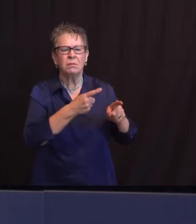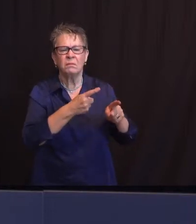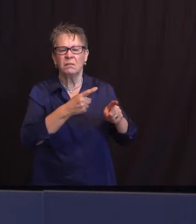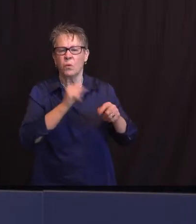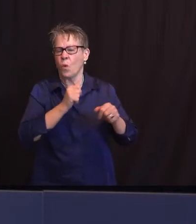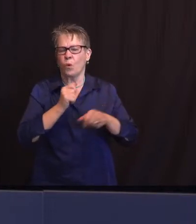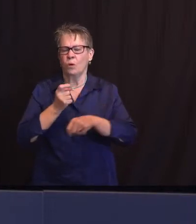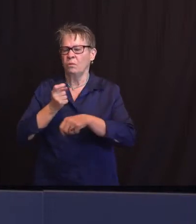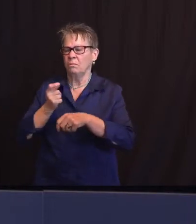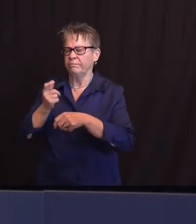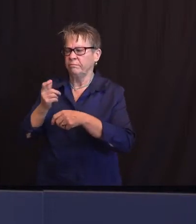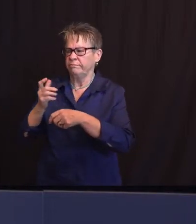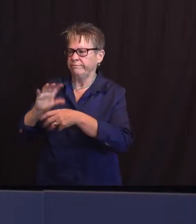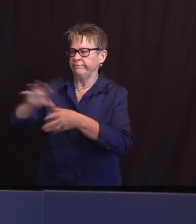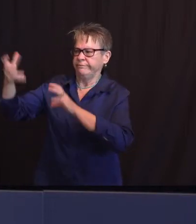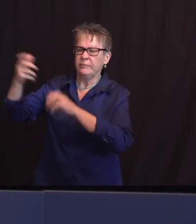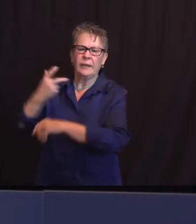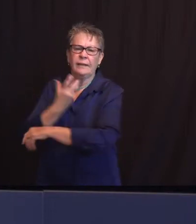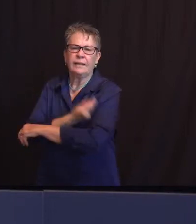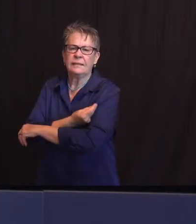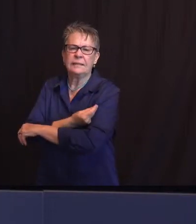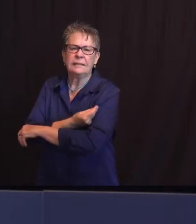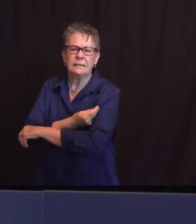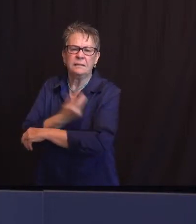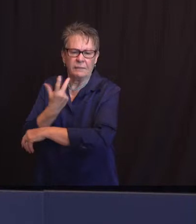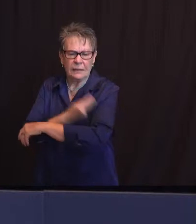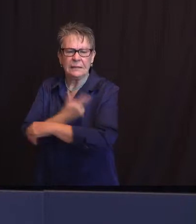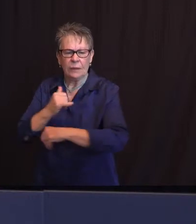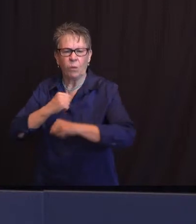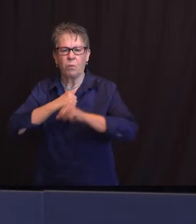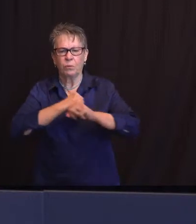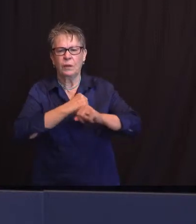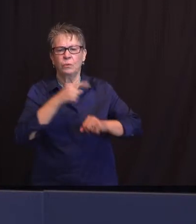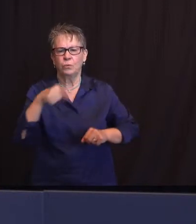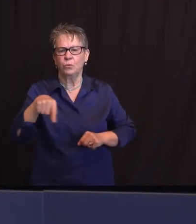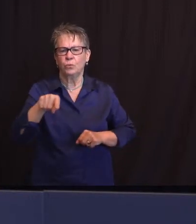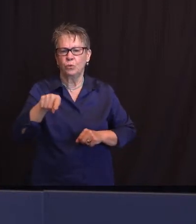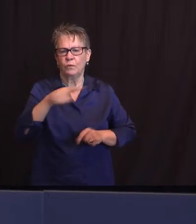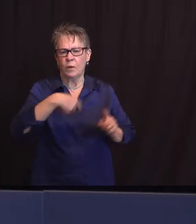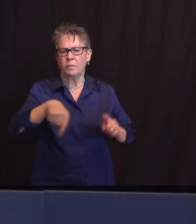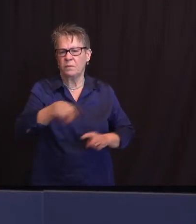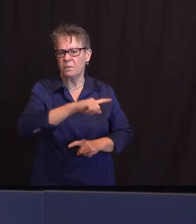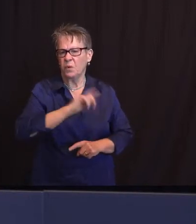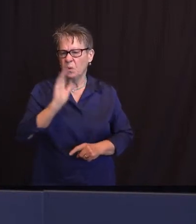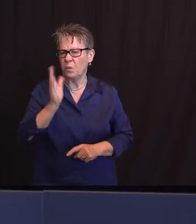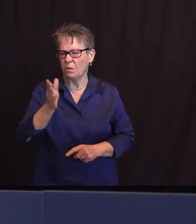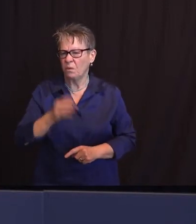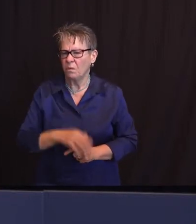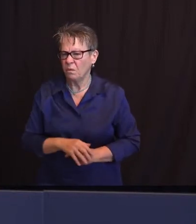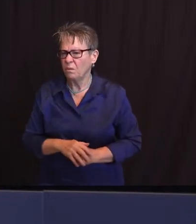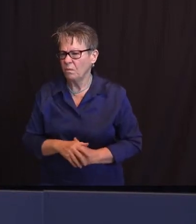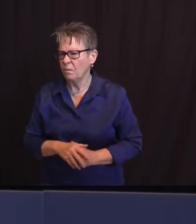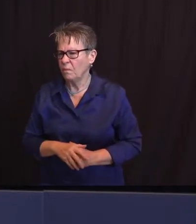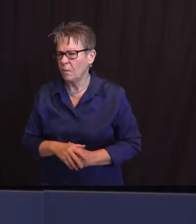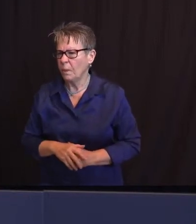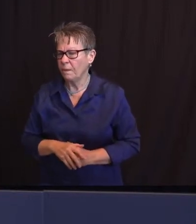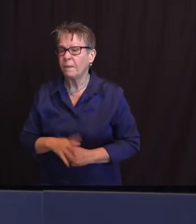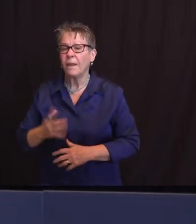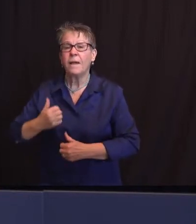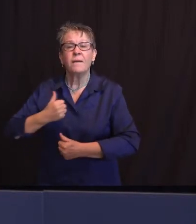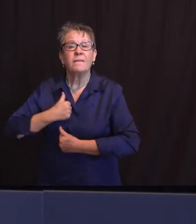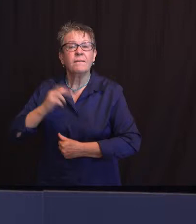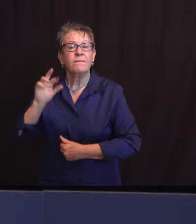Park and one in Paramus. The state's veterans' homes have vaccinated between 88 and 95% of